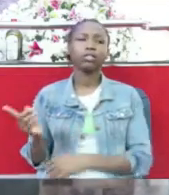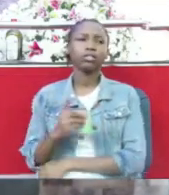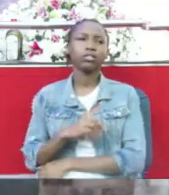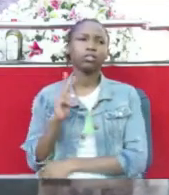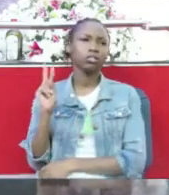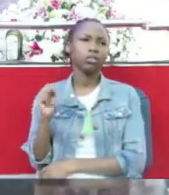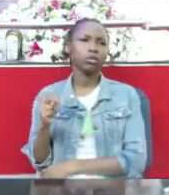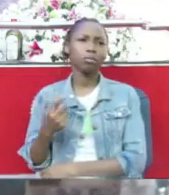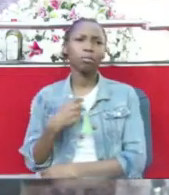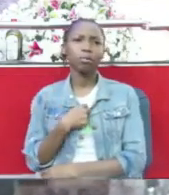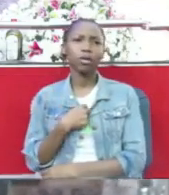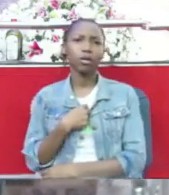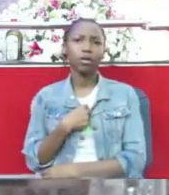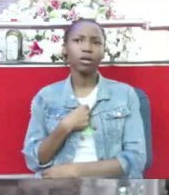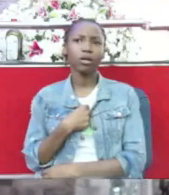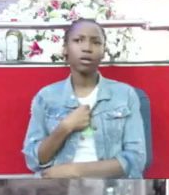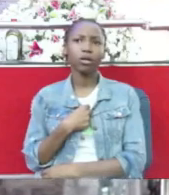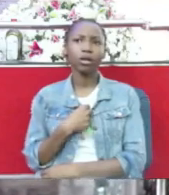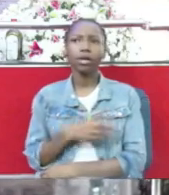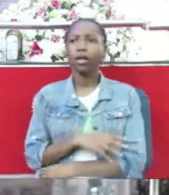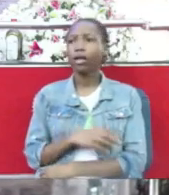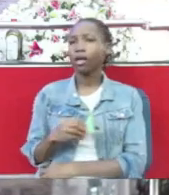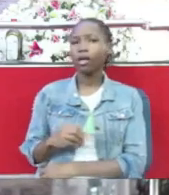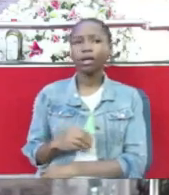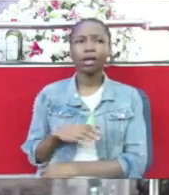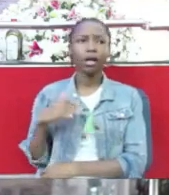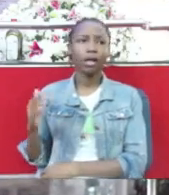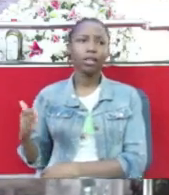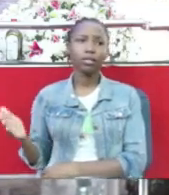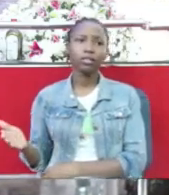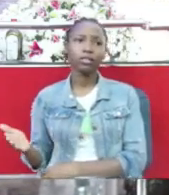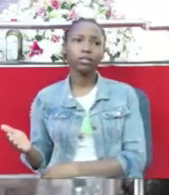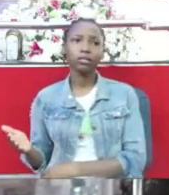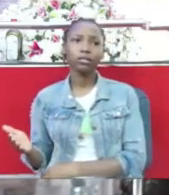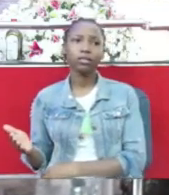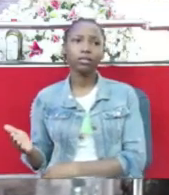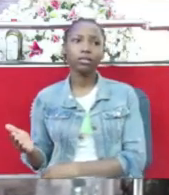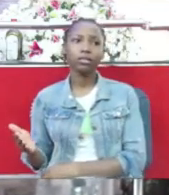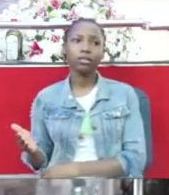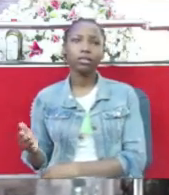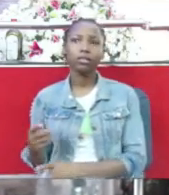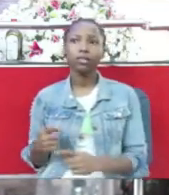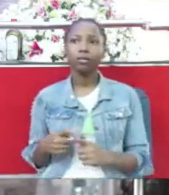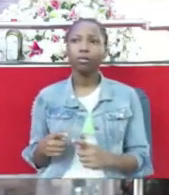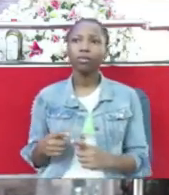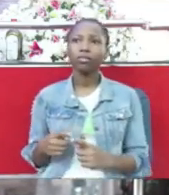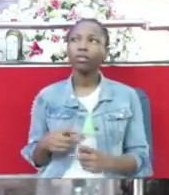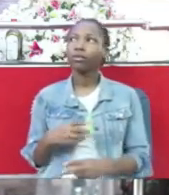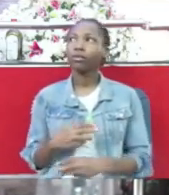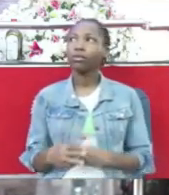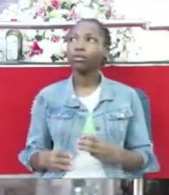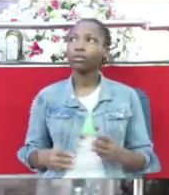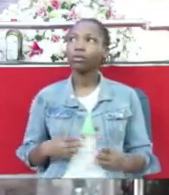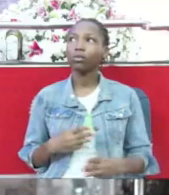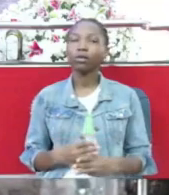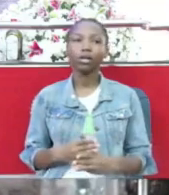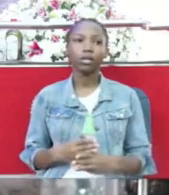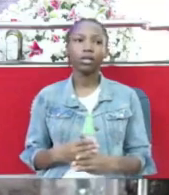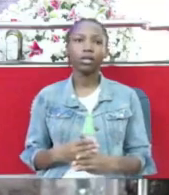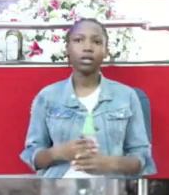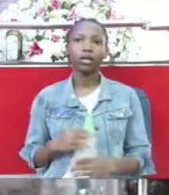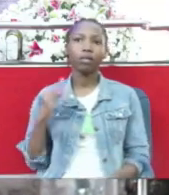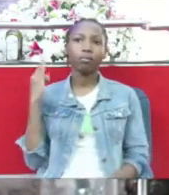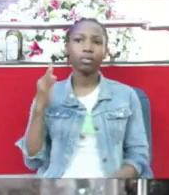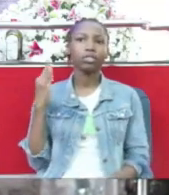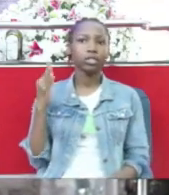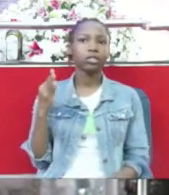tu mimi mwenyewe. It's about going to the whole world, preaching the gospel, teaching them to